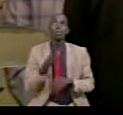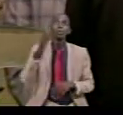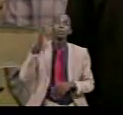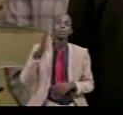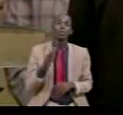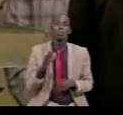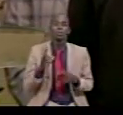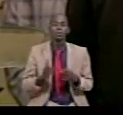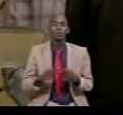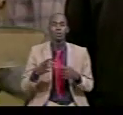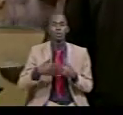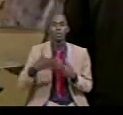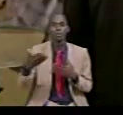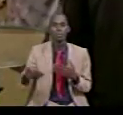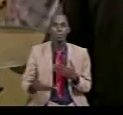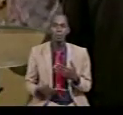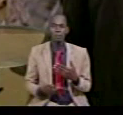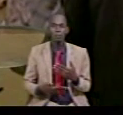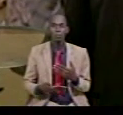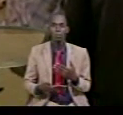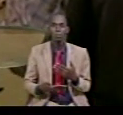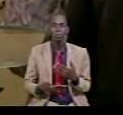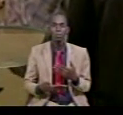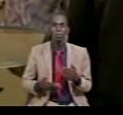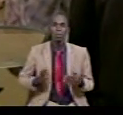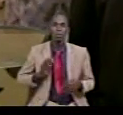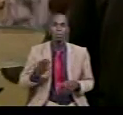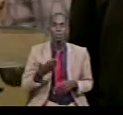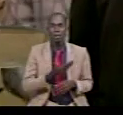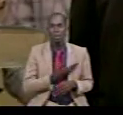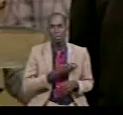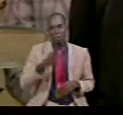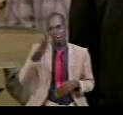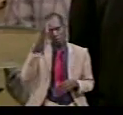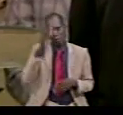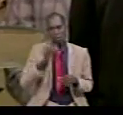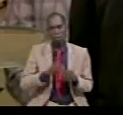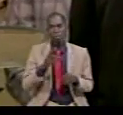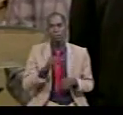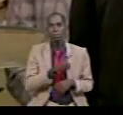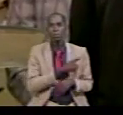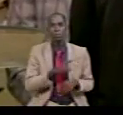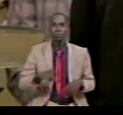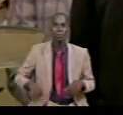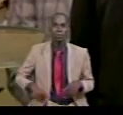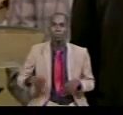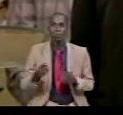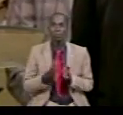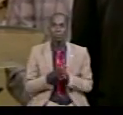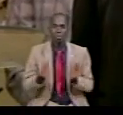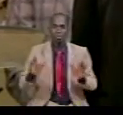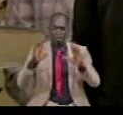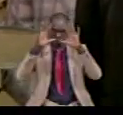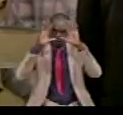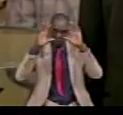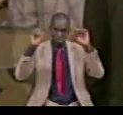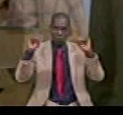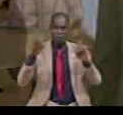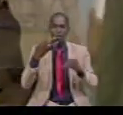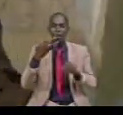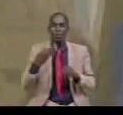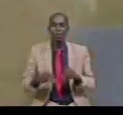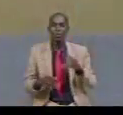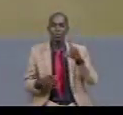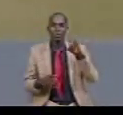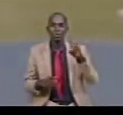to invite our beloved Father in the Lord, the General Superintendent of Deeper Christian Life